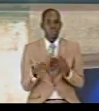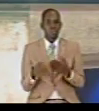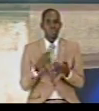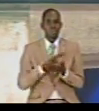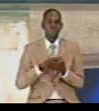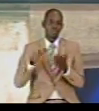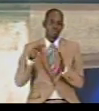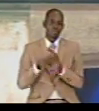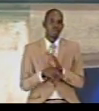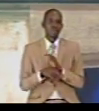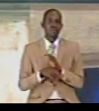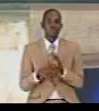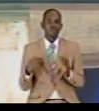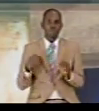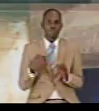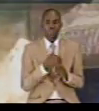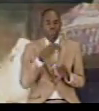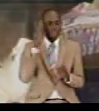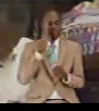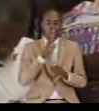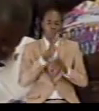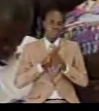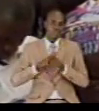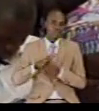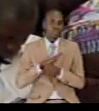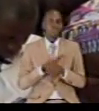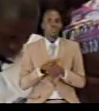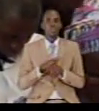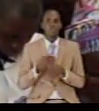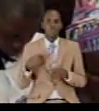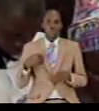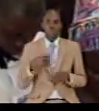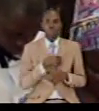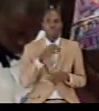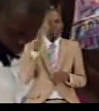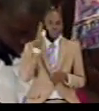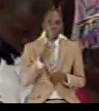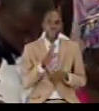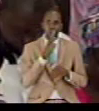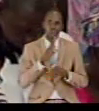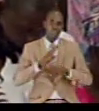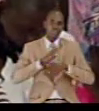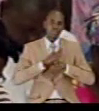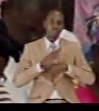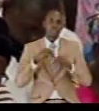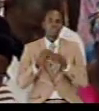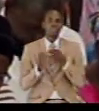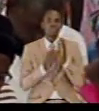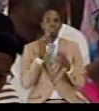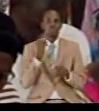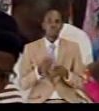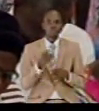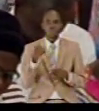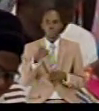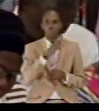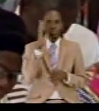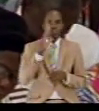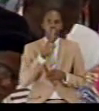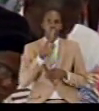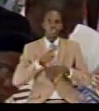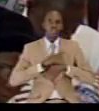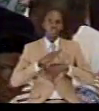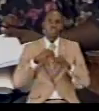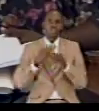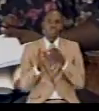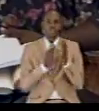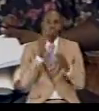righteousness. We shall be filled. We shall be filled. You'll be filled in